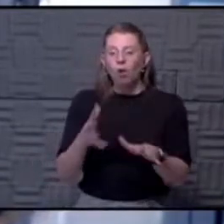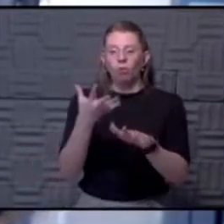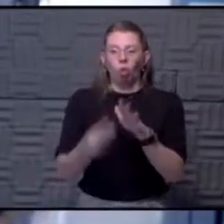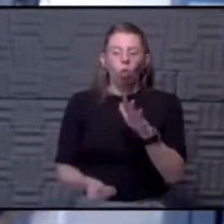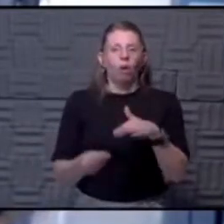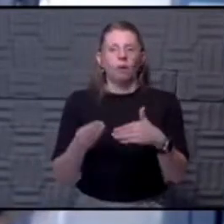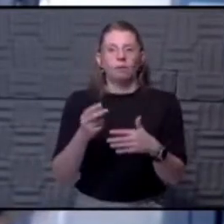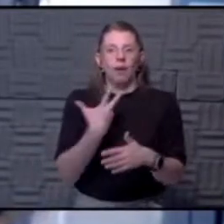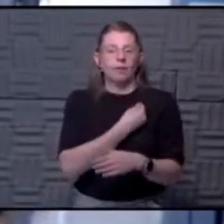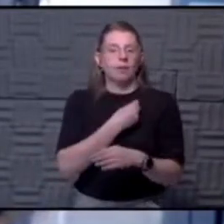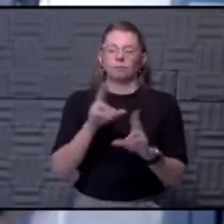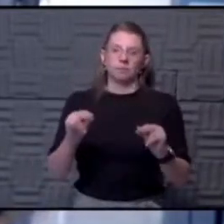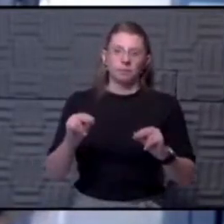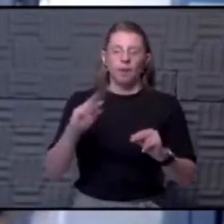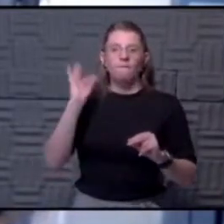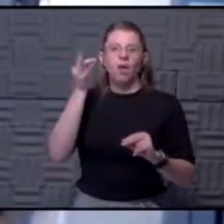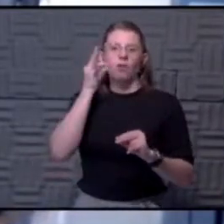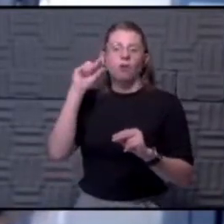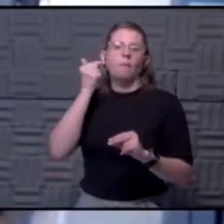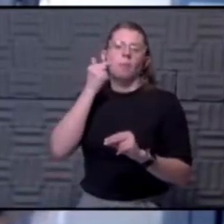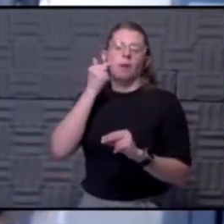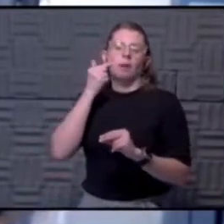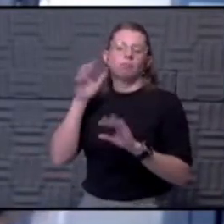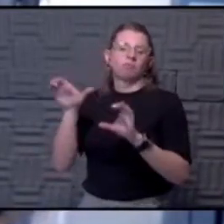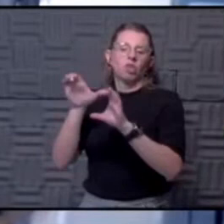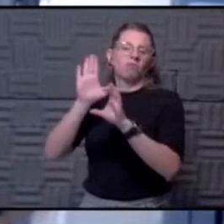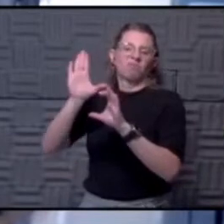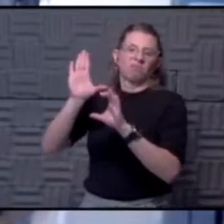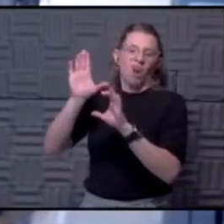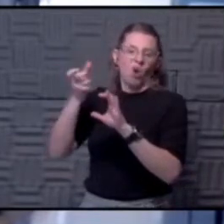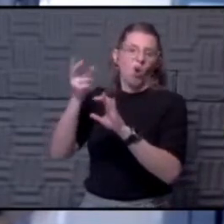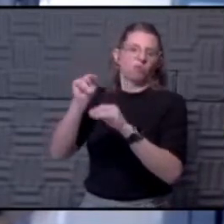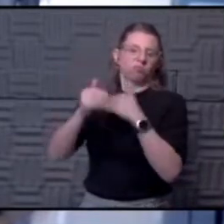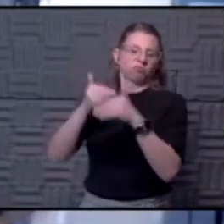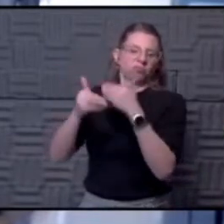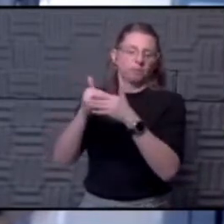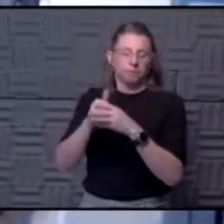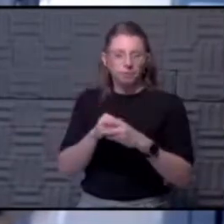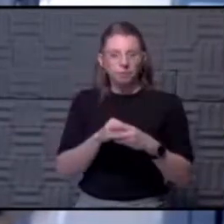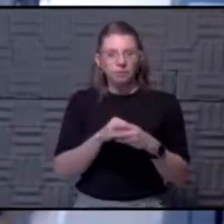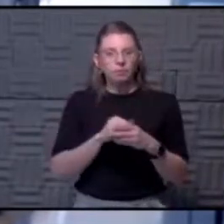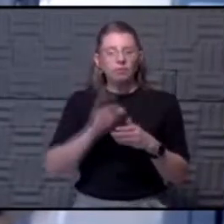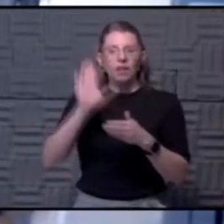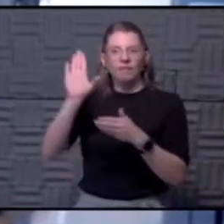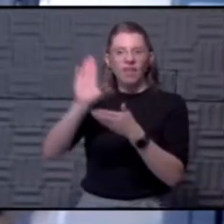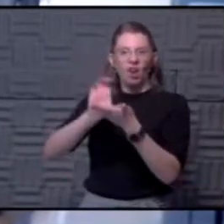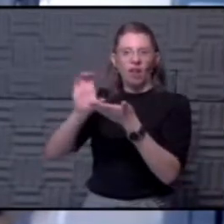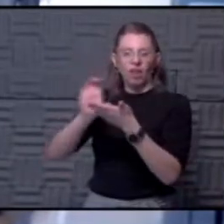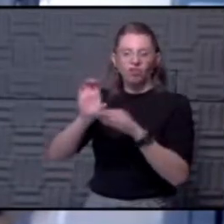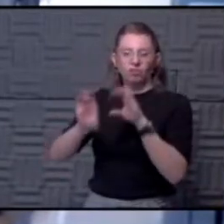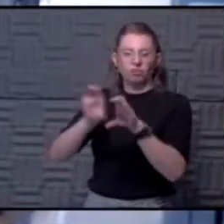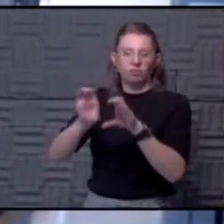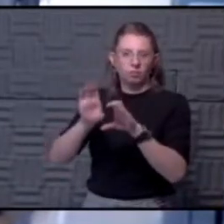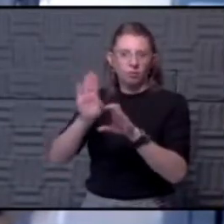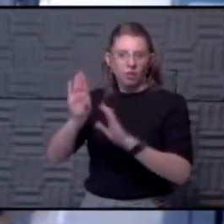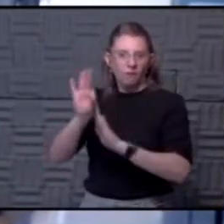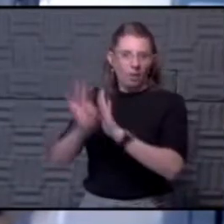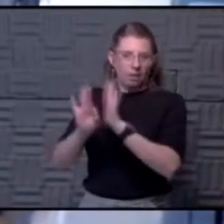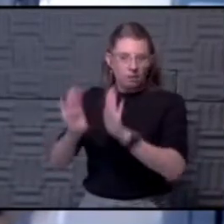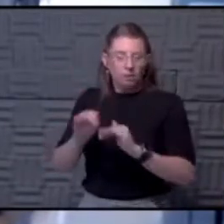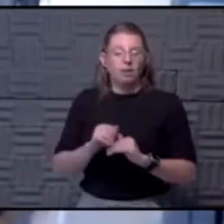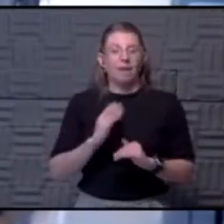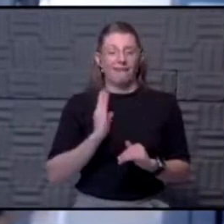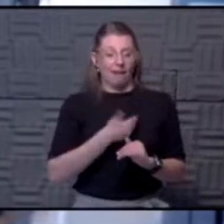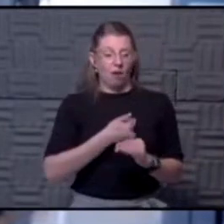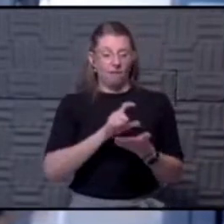gotten, the federal government will do what the federal government will do in terms of its allocation formulas, but we have not had